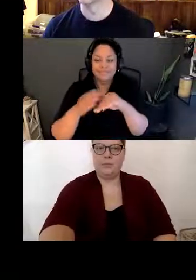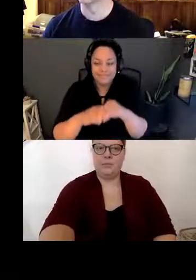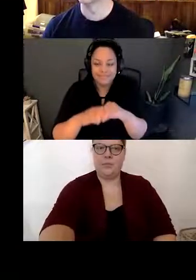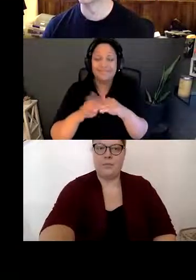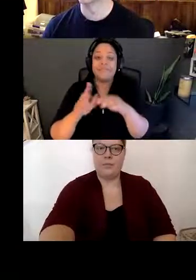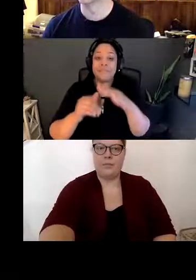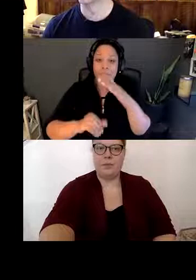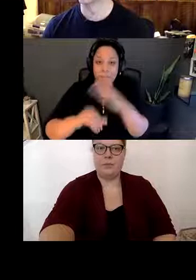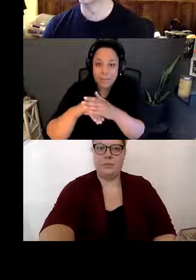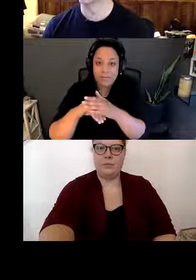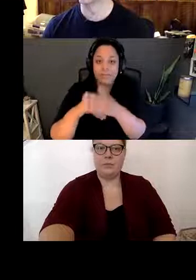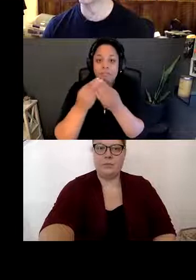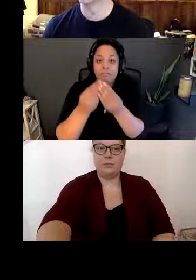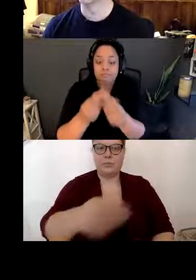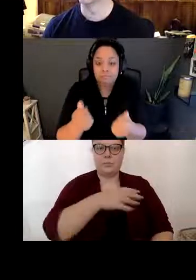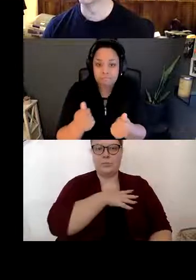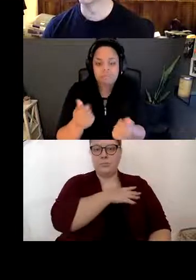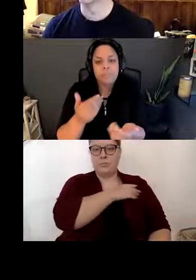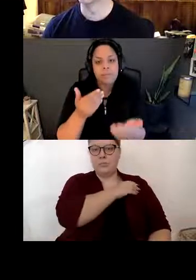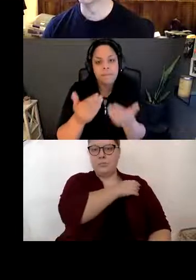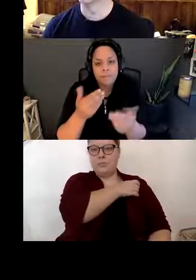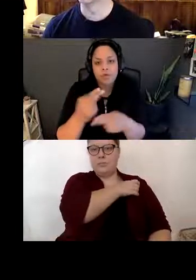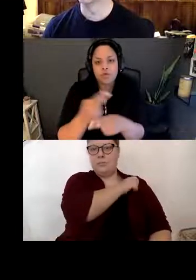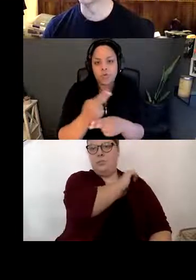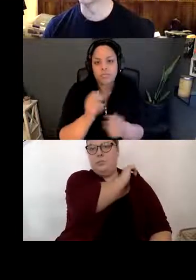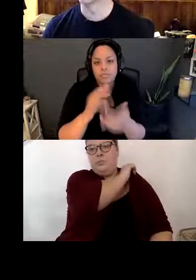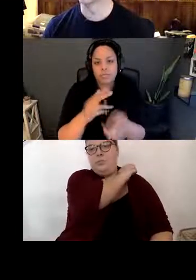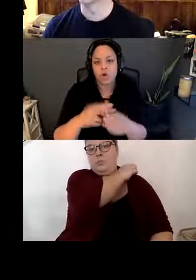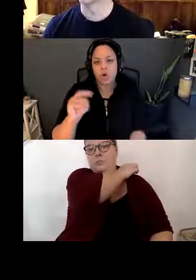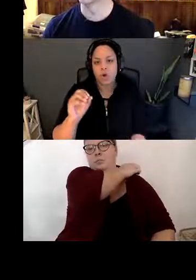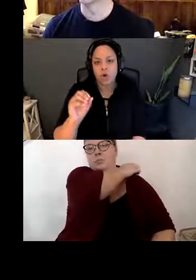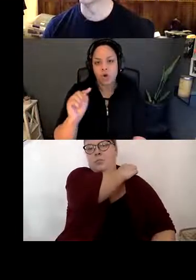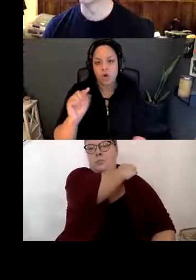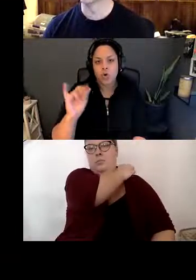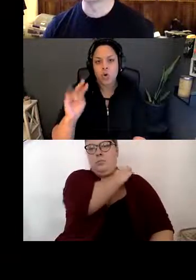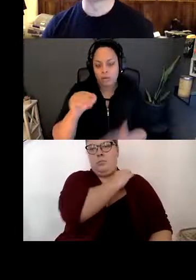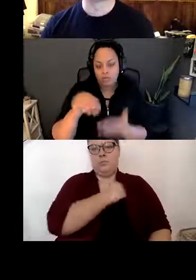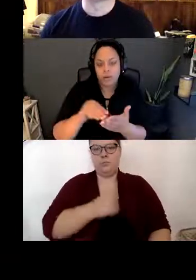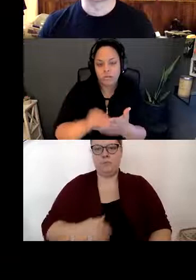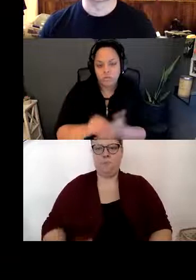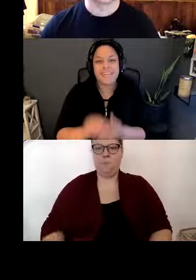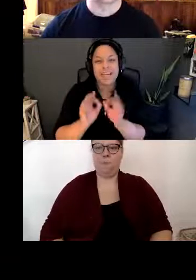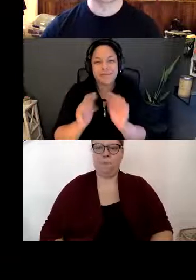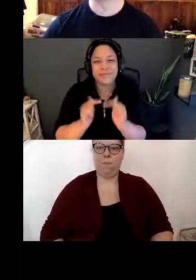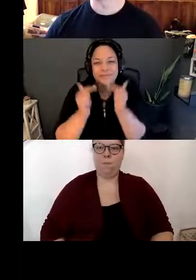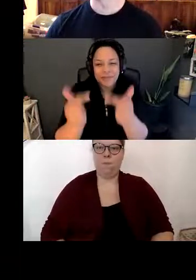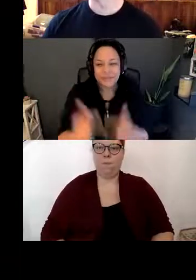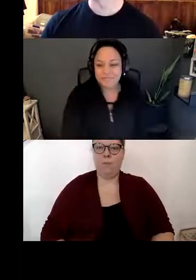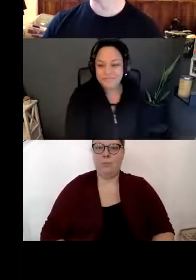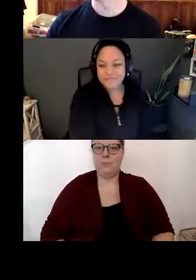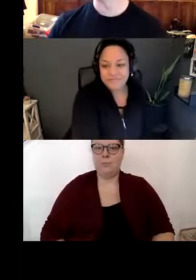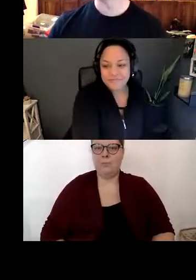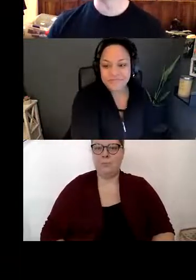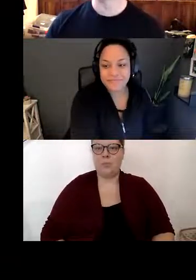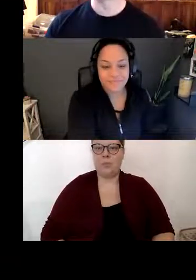then goes away, perhaps even using a technique we call noting while that's happening. And it might be something as general as saying,